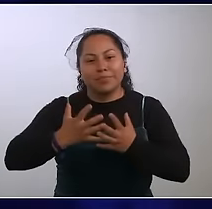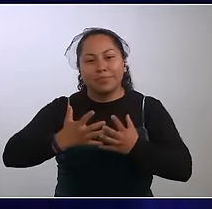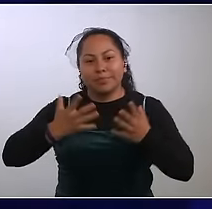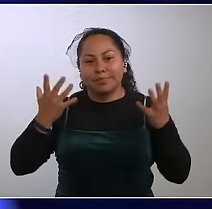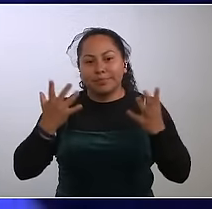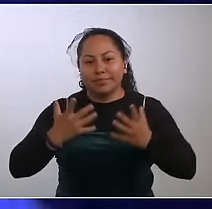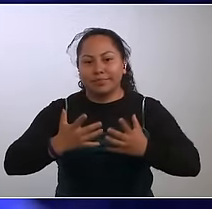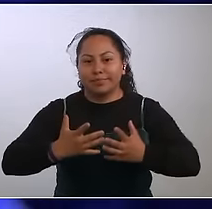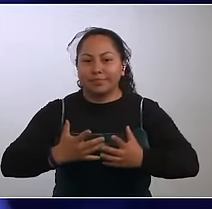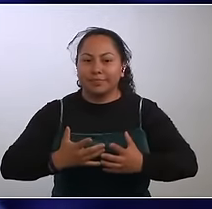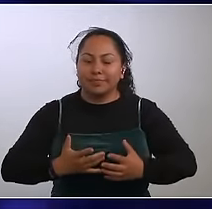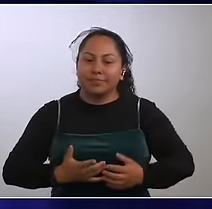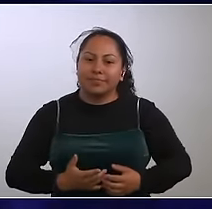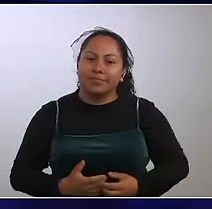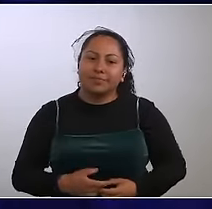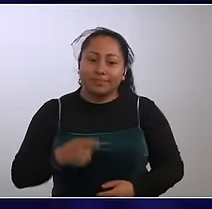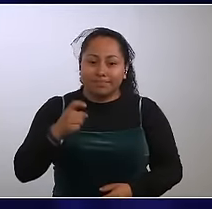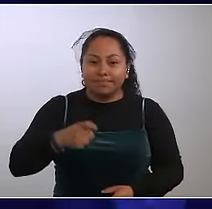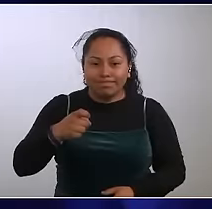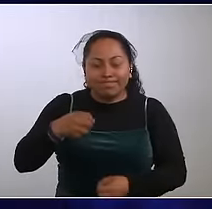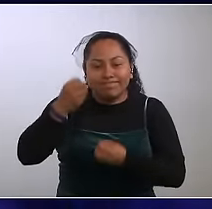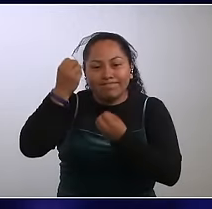you this. Tengo que darle esto.